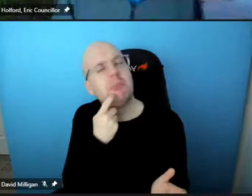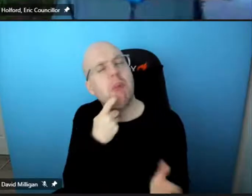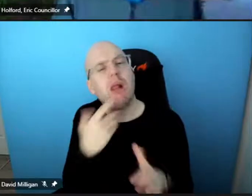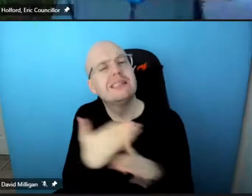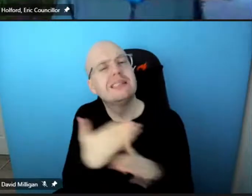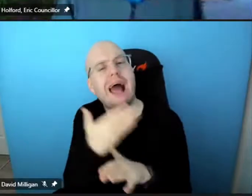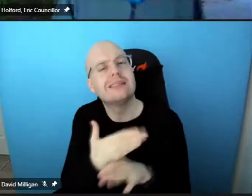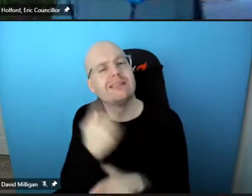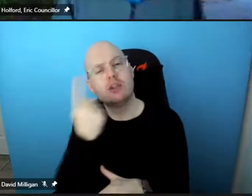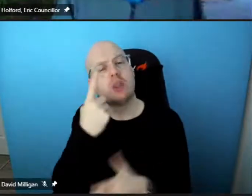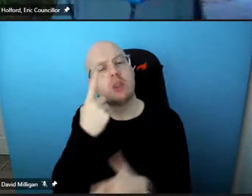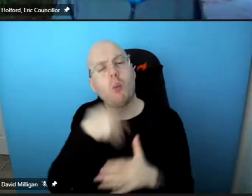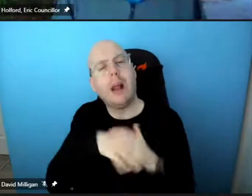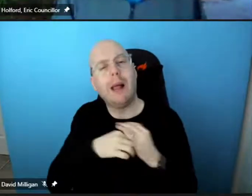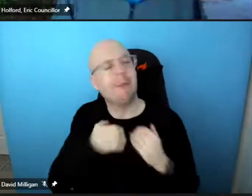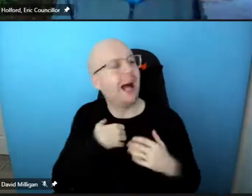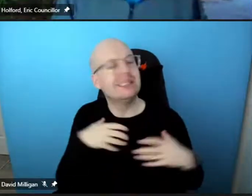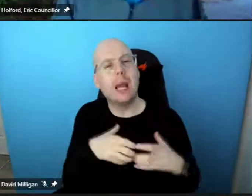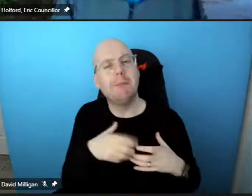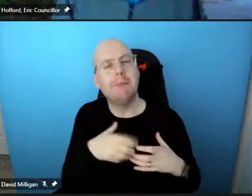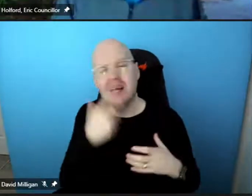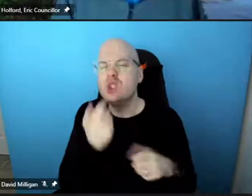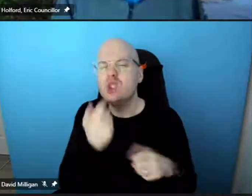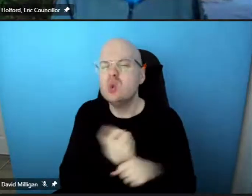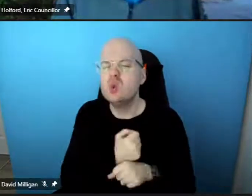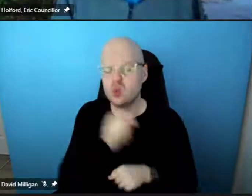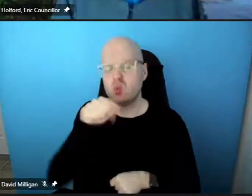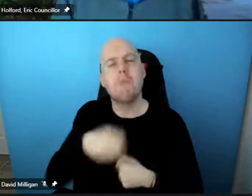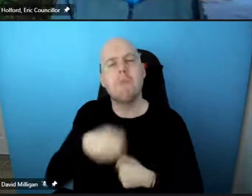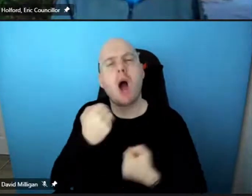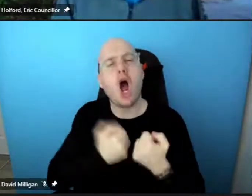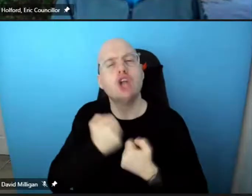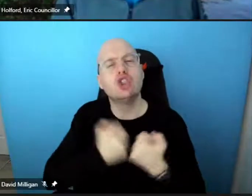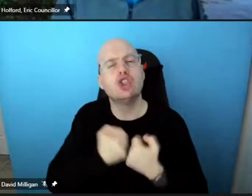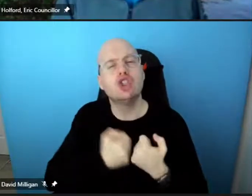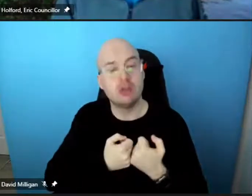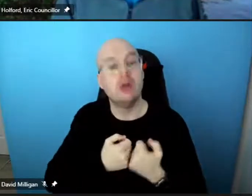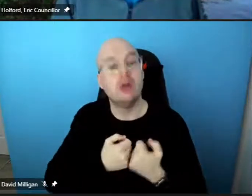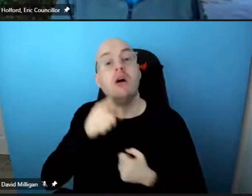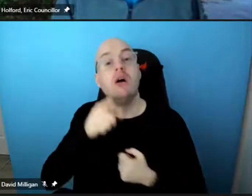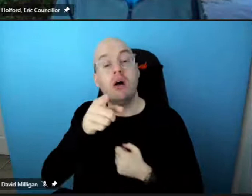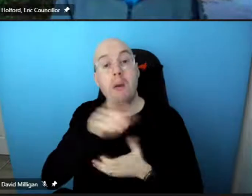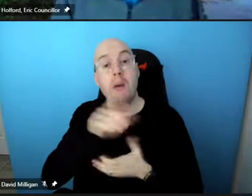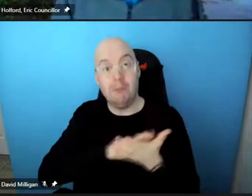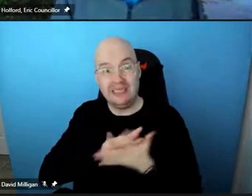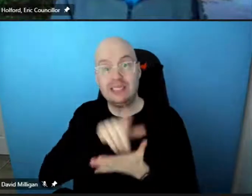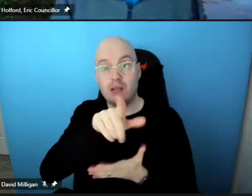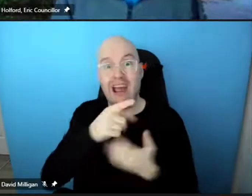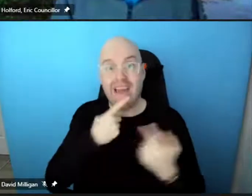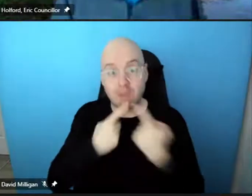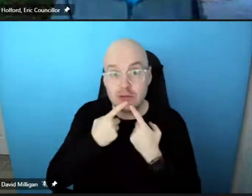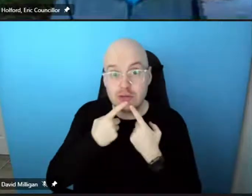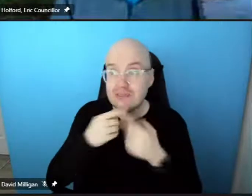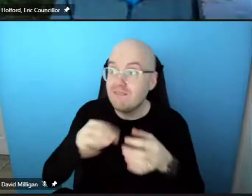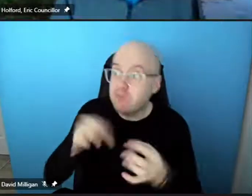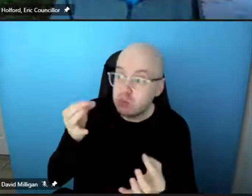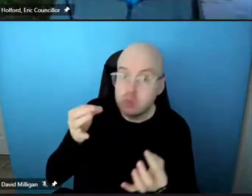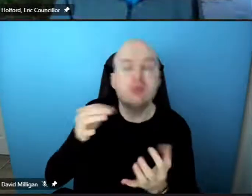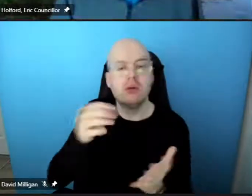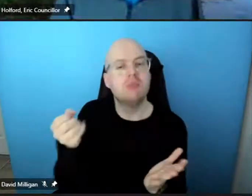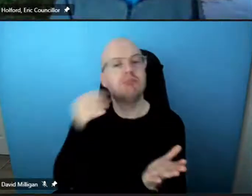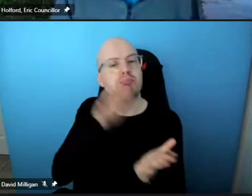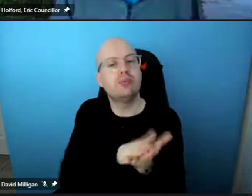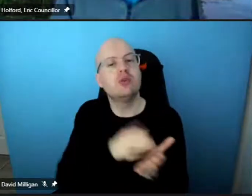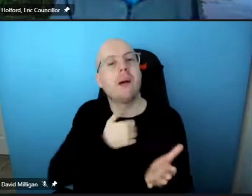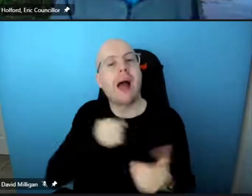March. And I'll capture that information within my annual report and give you some comfort in terms of all these